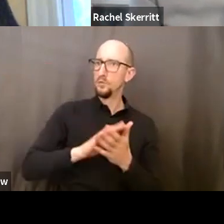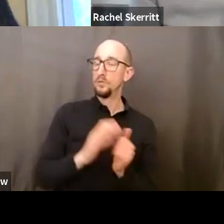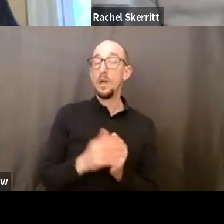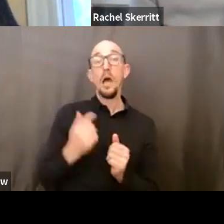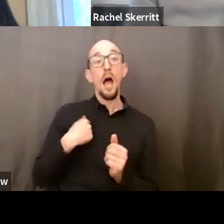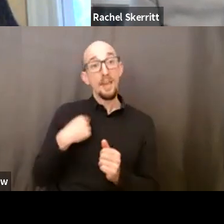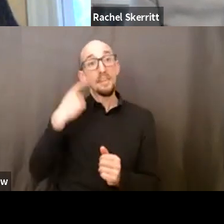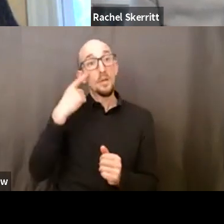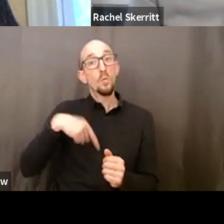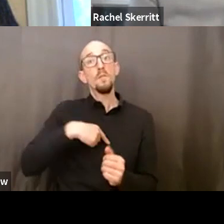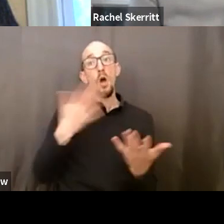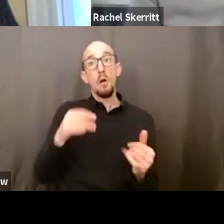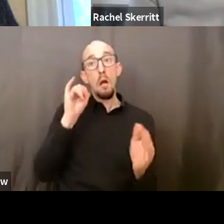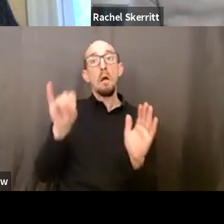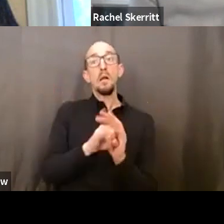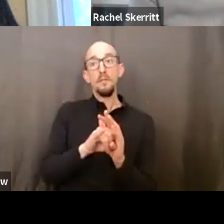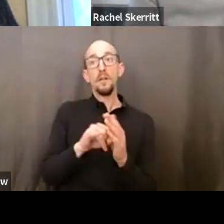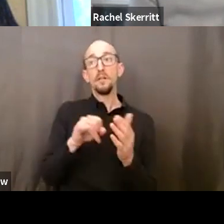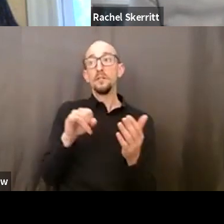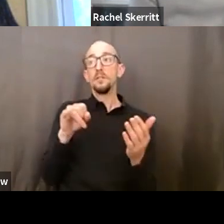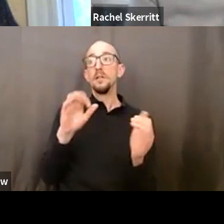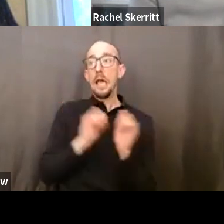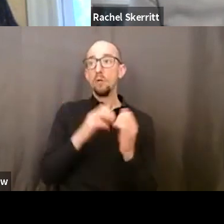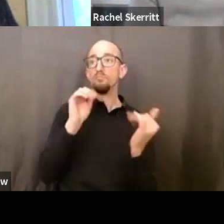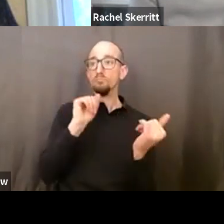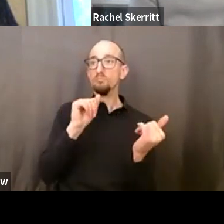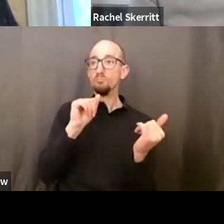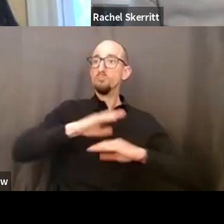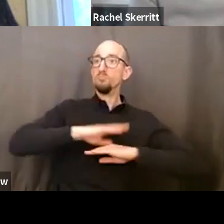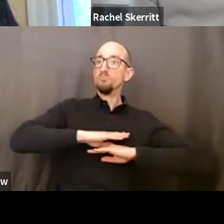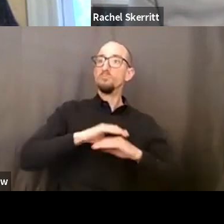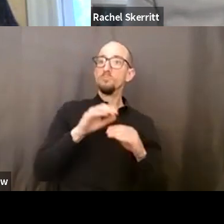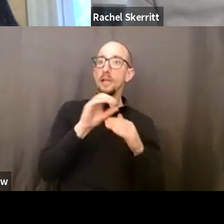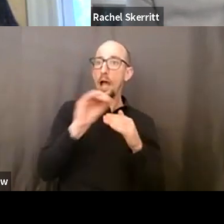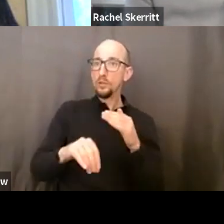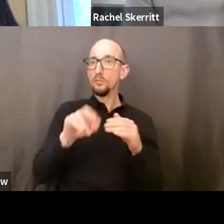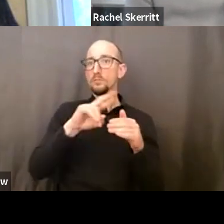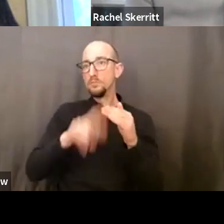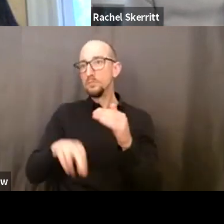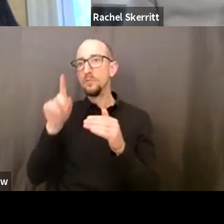the outcomes, at least, of the applications and the data we've looked at.